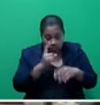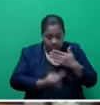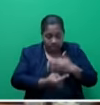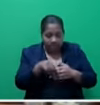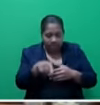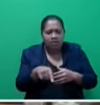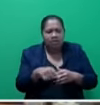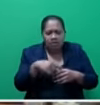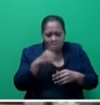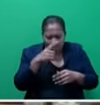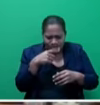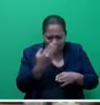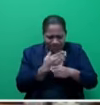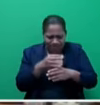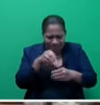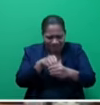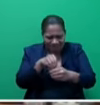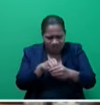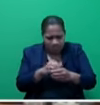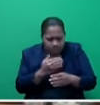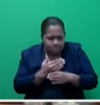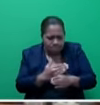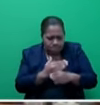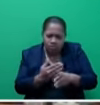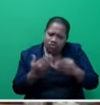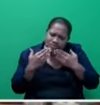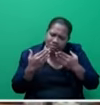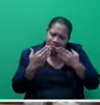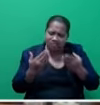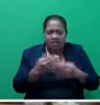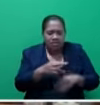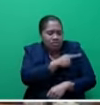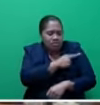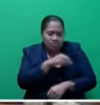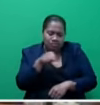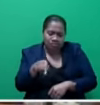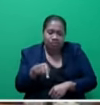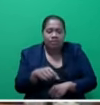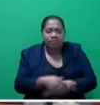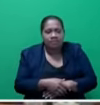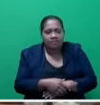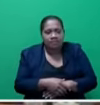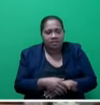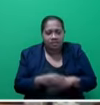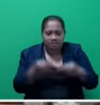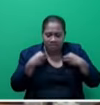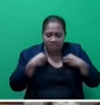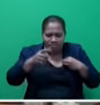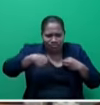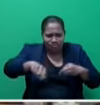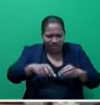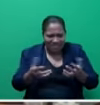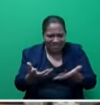officers with the business sector. I would like to acknowledge the role played by the Ministry's EIA business roundtables and EIA